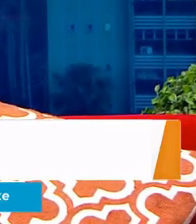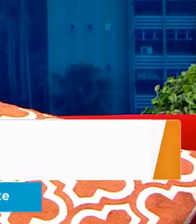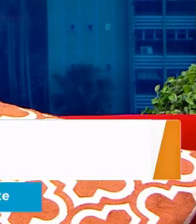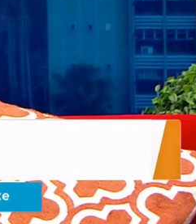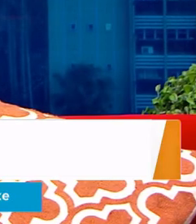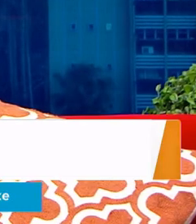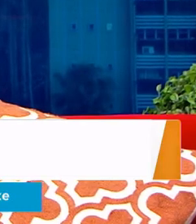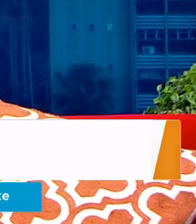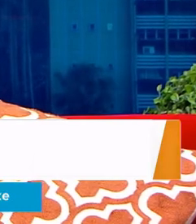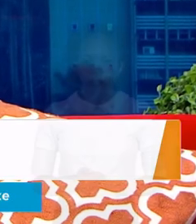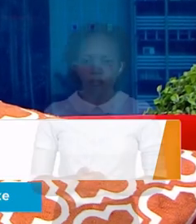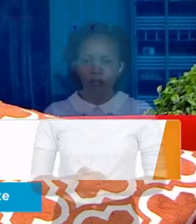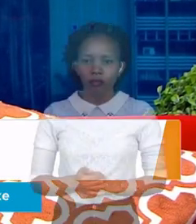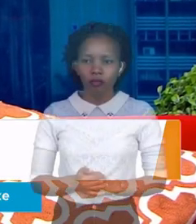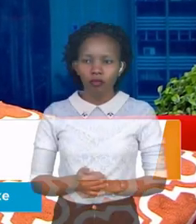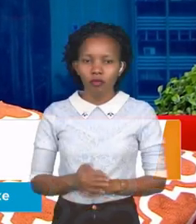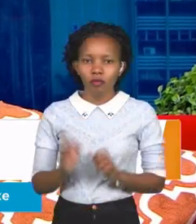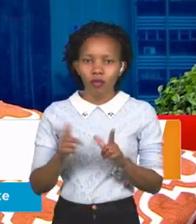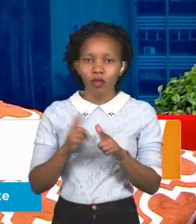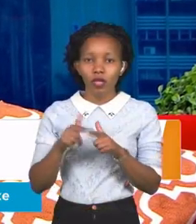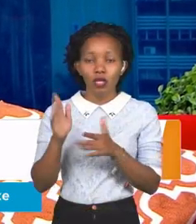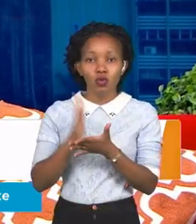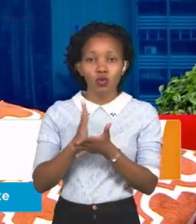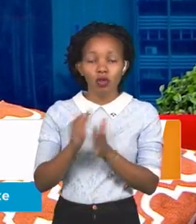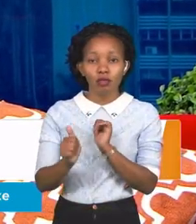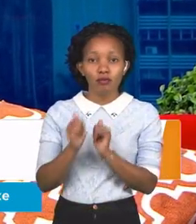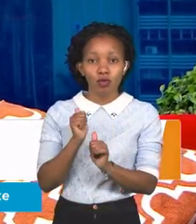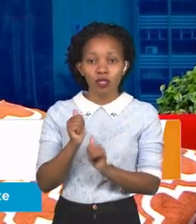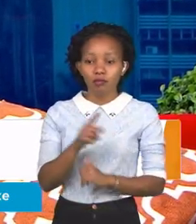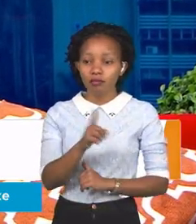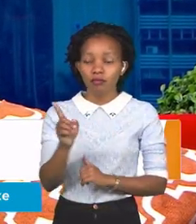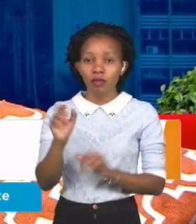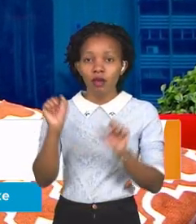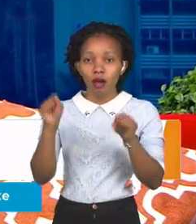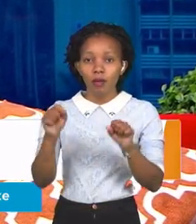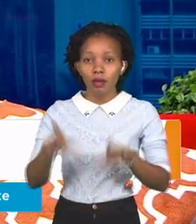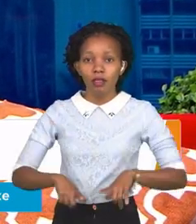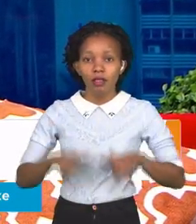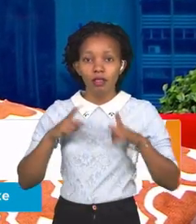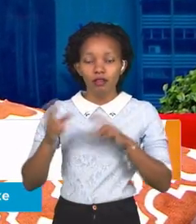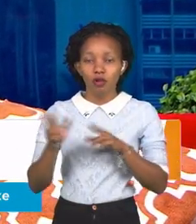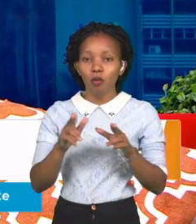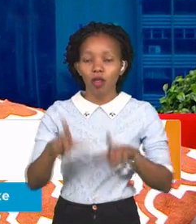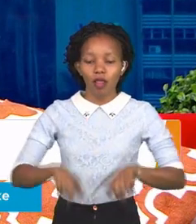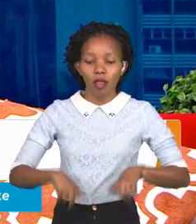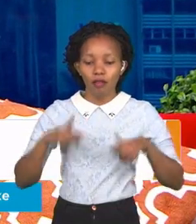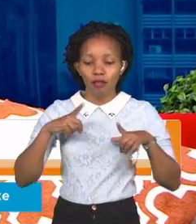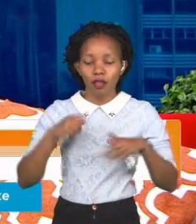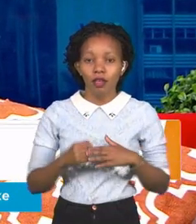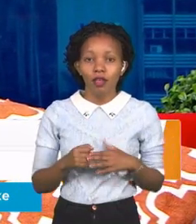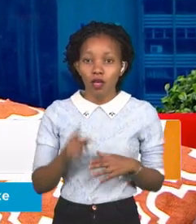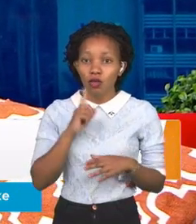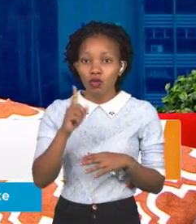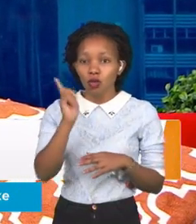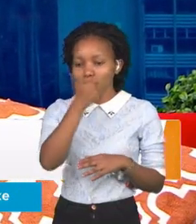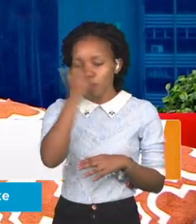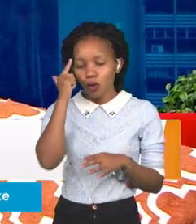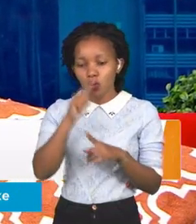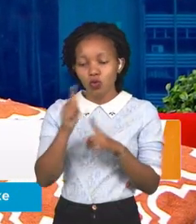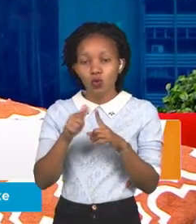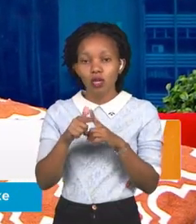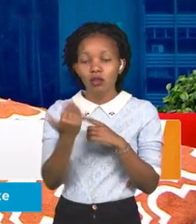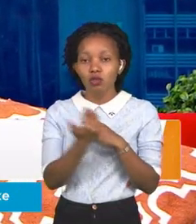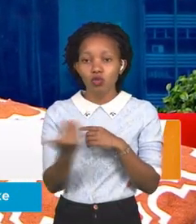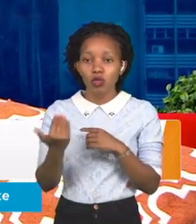their marriages, mm-hmm. Mm-hmm. they are actually denying them the ability to live a normal life. Mm-hmm. Because when these children get